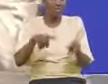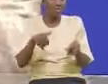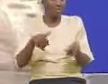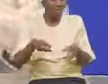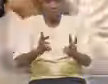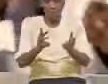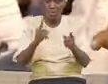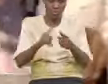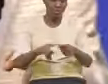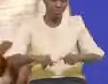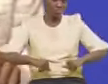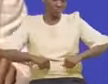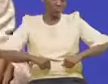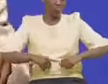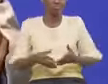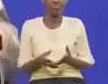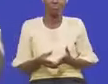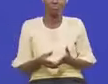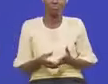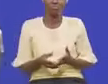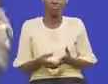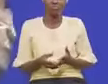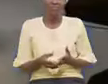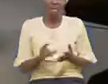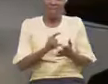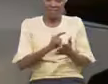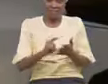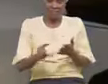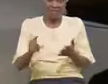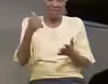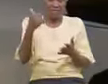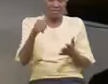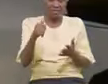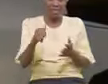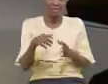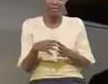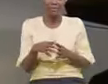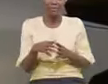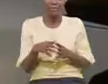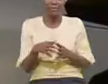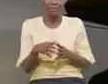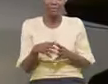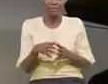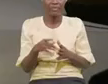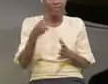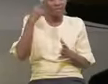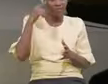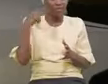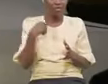Eye adegbe ƒoƒo aɖeke meli o. Kpɔ kpukpu wolia ɖa.